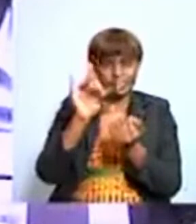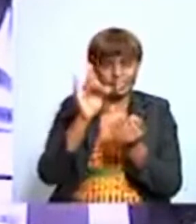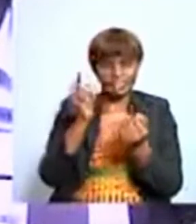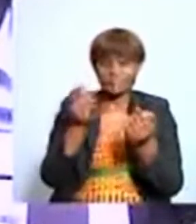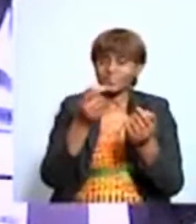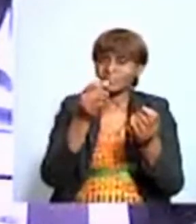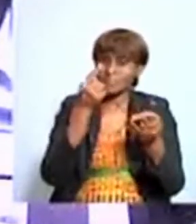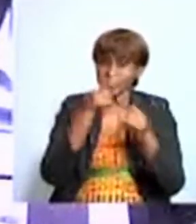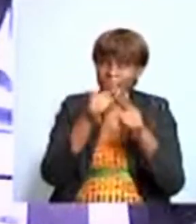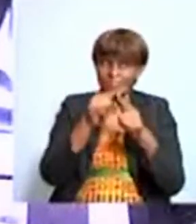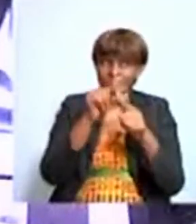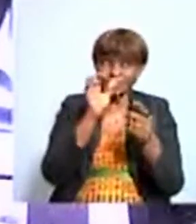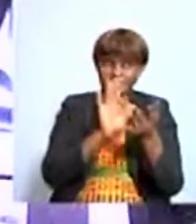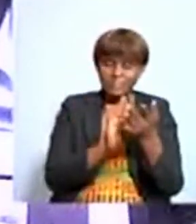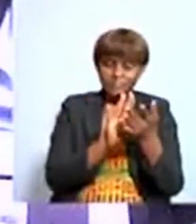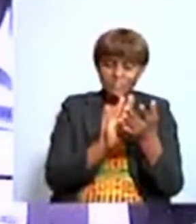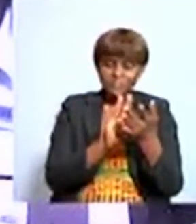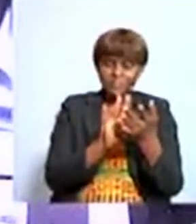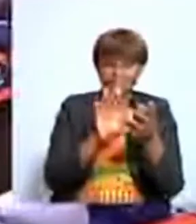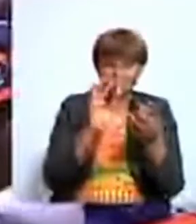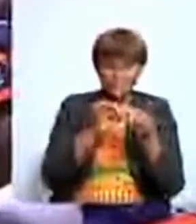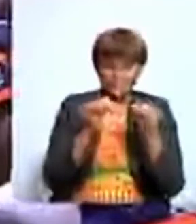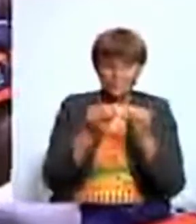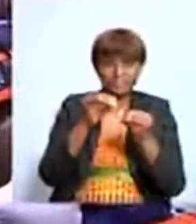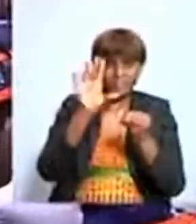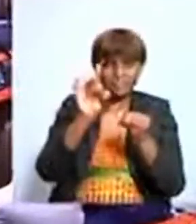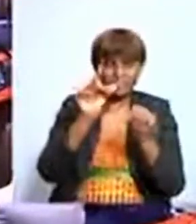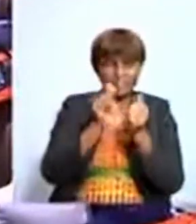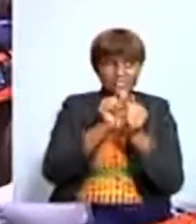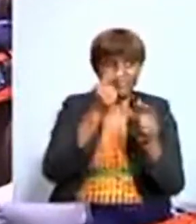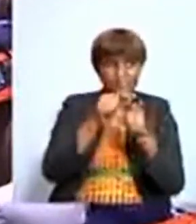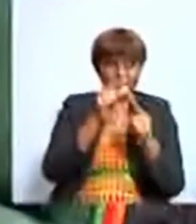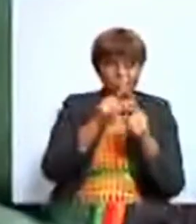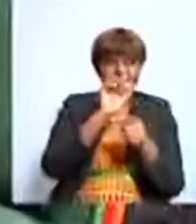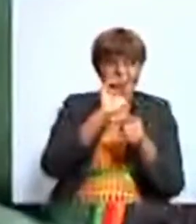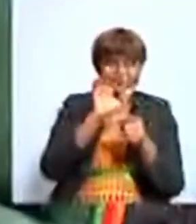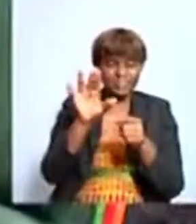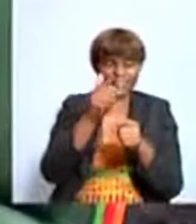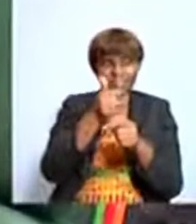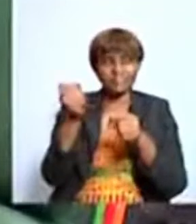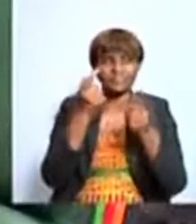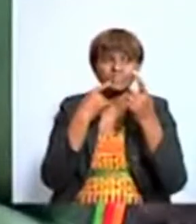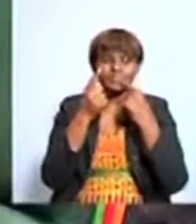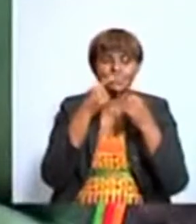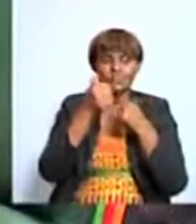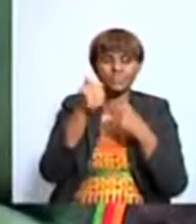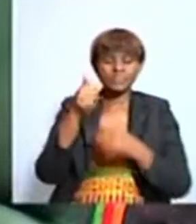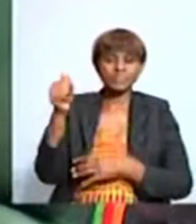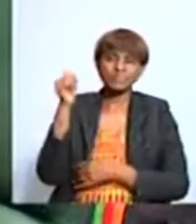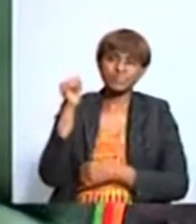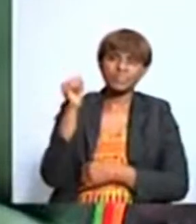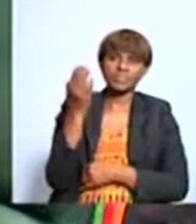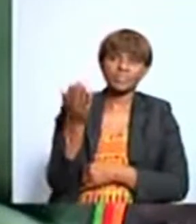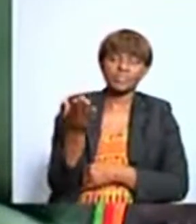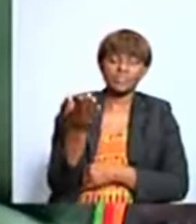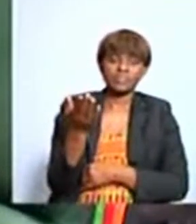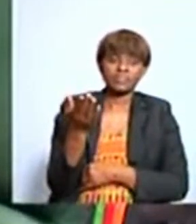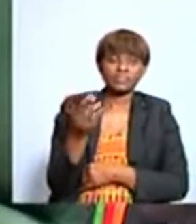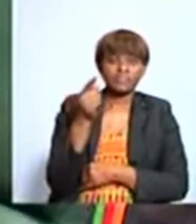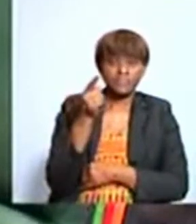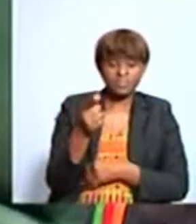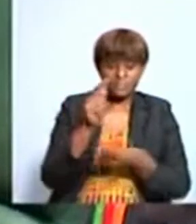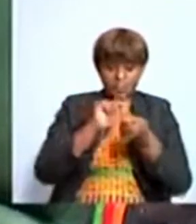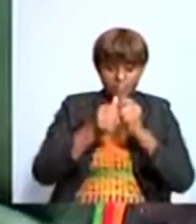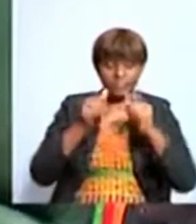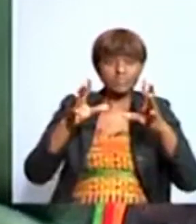as circulated. The question is that Clause 8 be amended with words as circulated. Any debate, any objection? The amendment